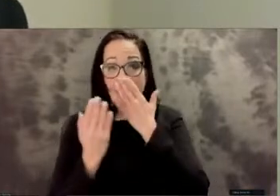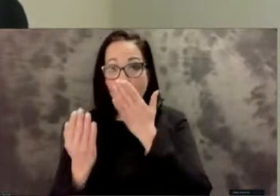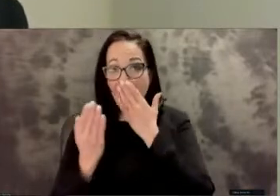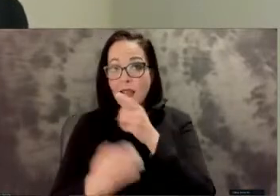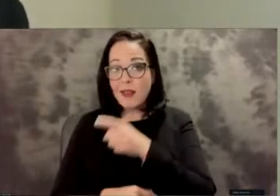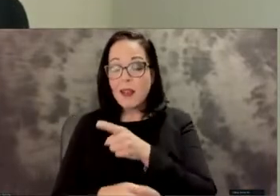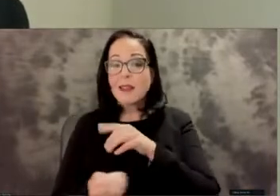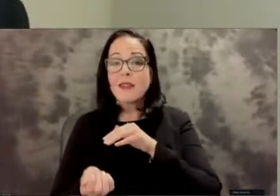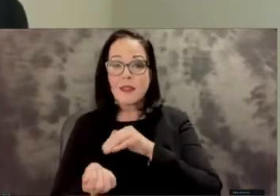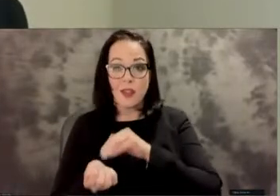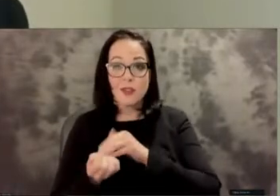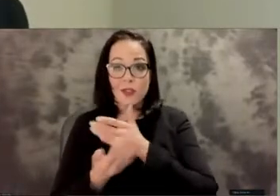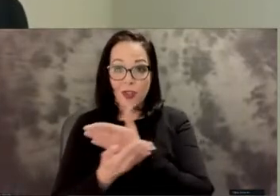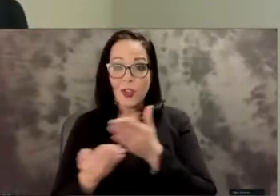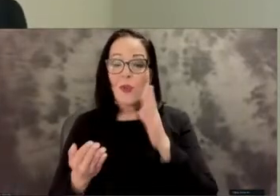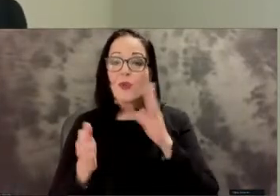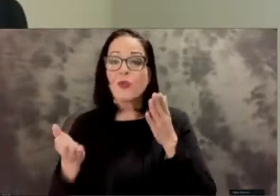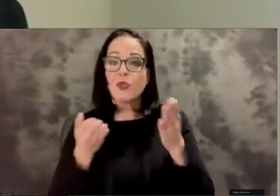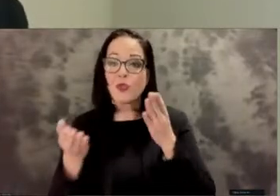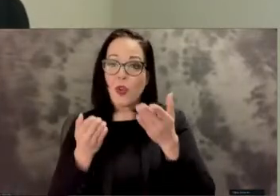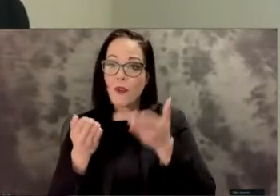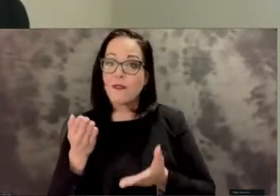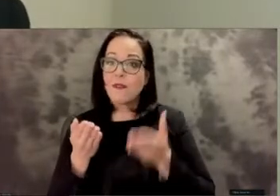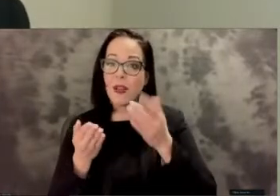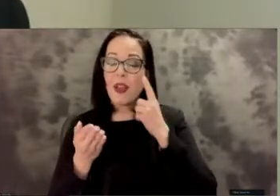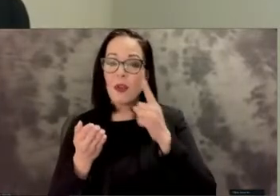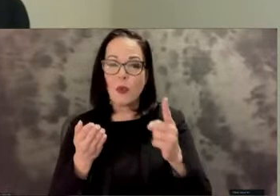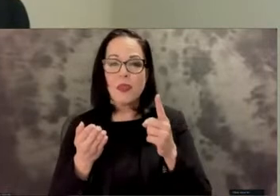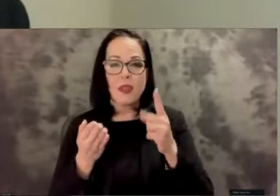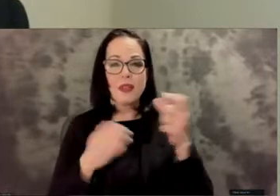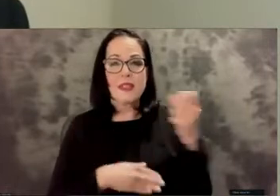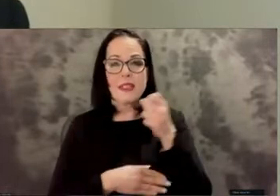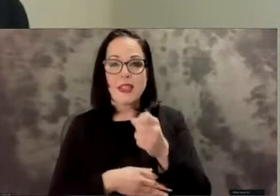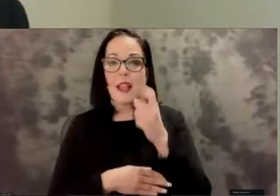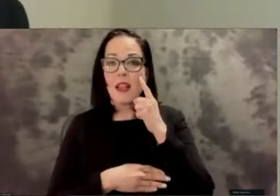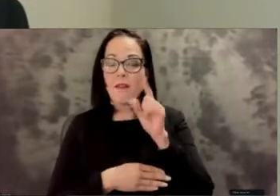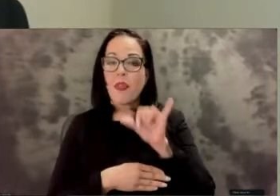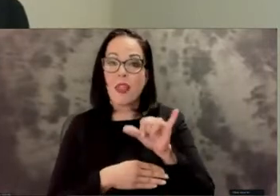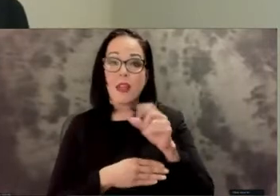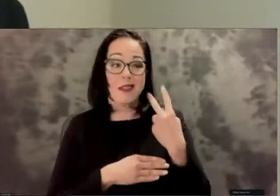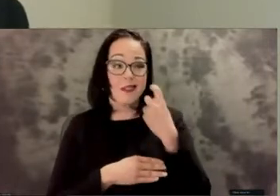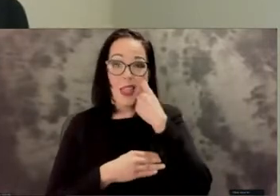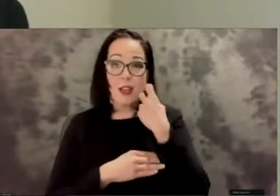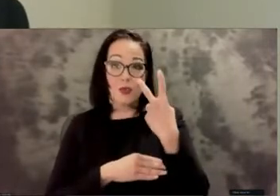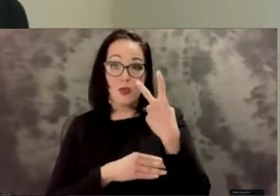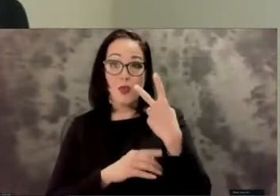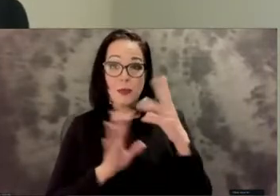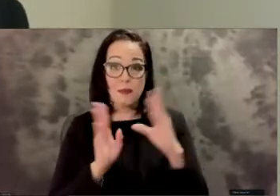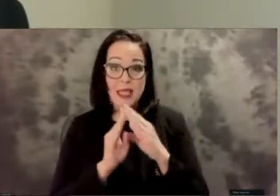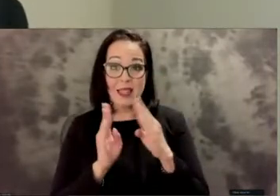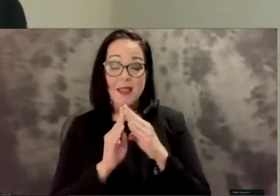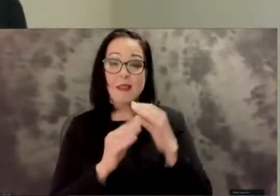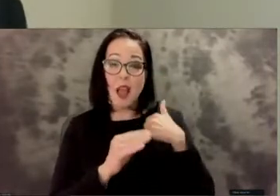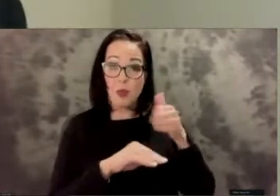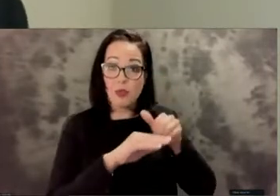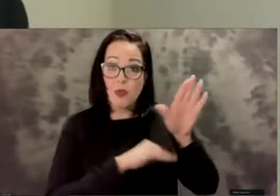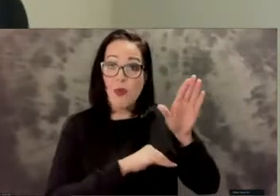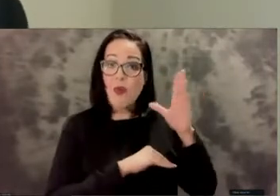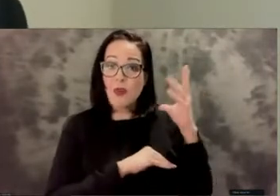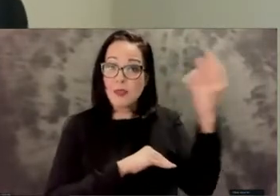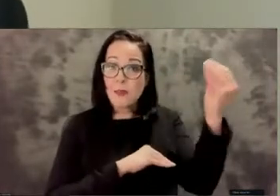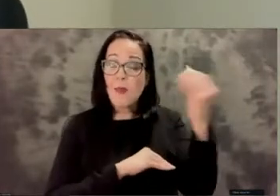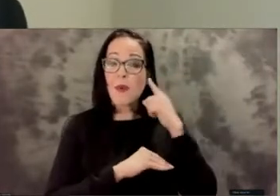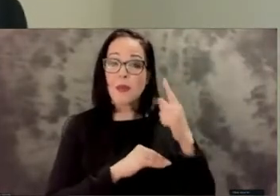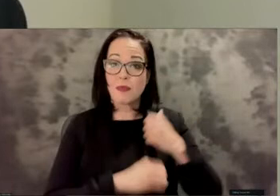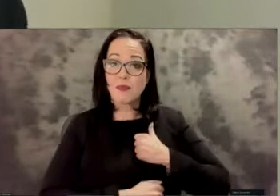who served as the designated federal officer for the last two meetings while I was on deployment.